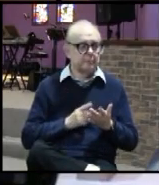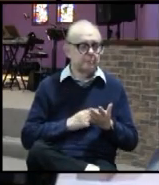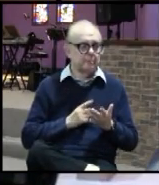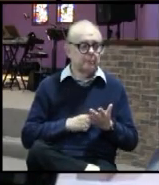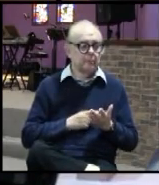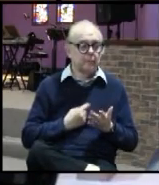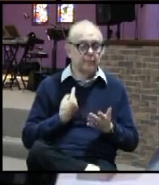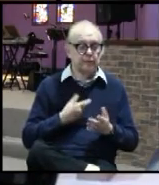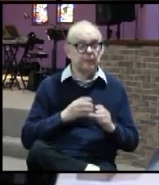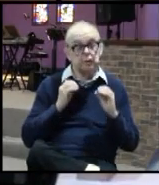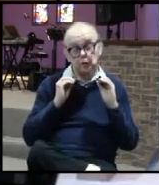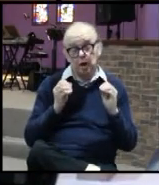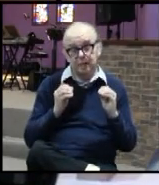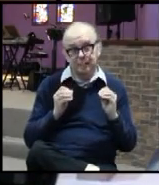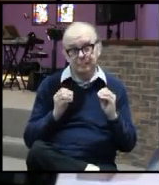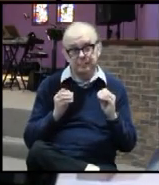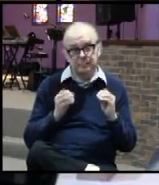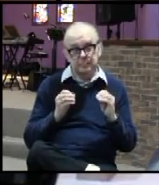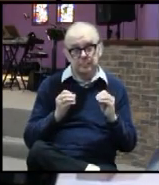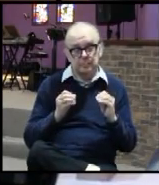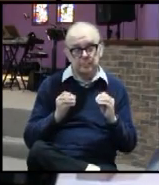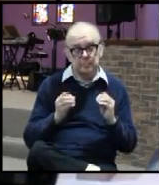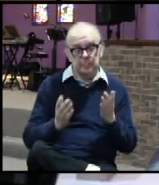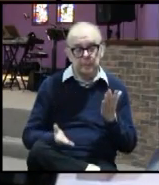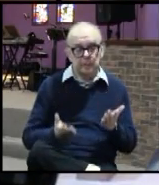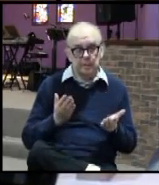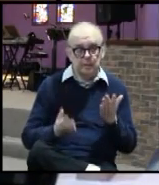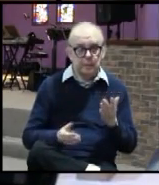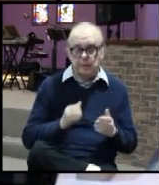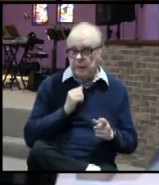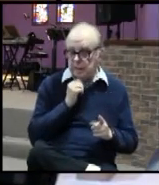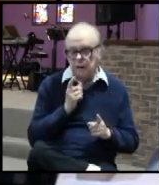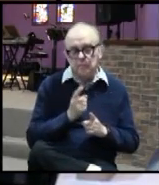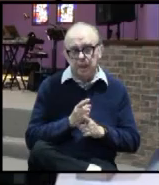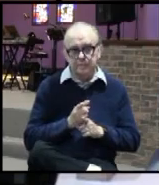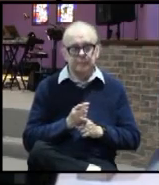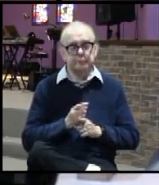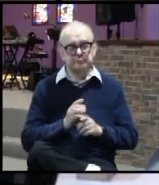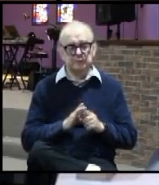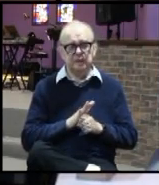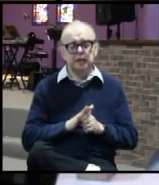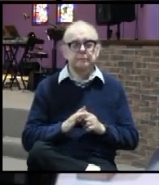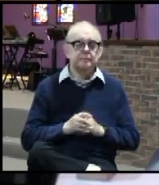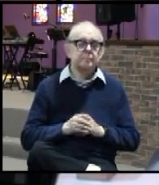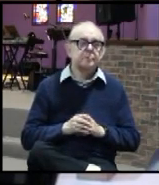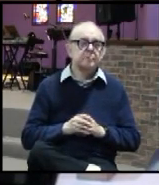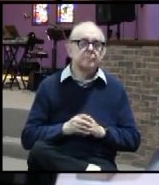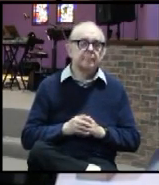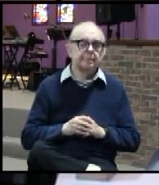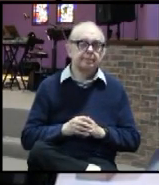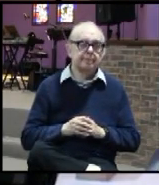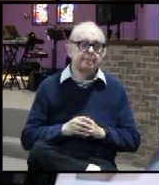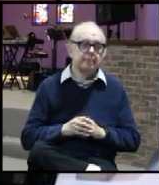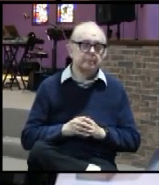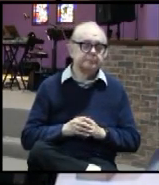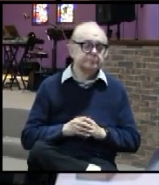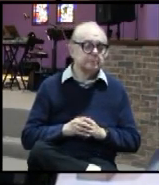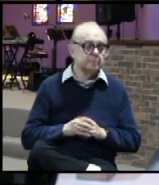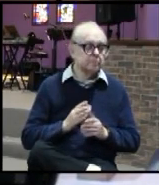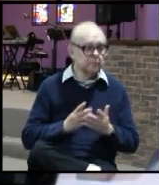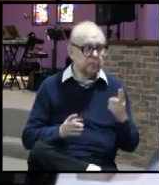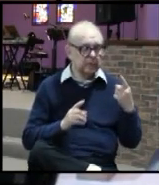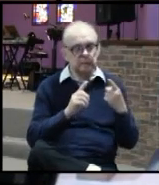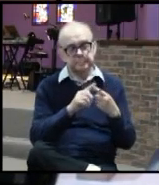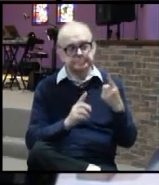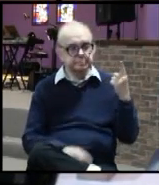taught that may not be absolutely correct. Okay? And here's some of them. Number